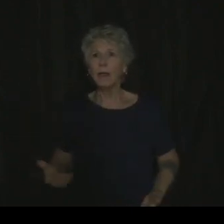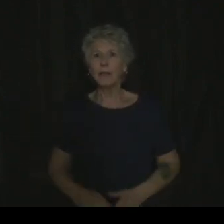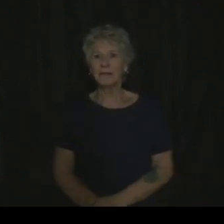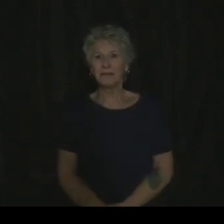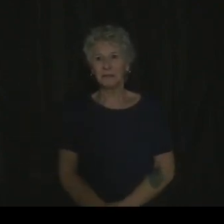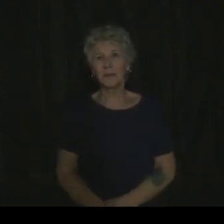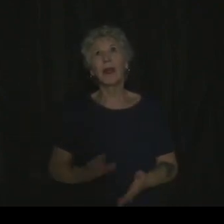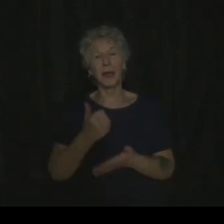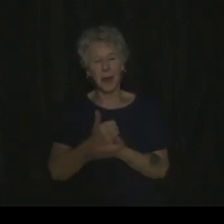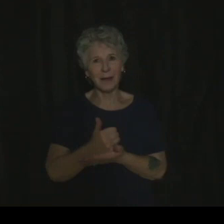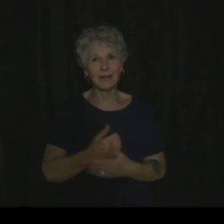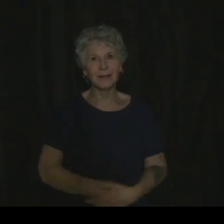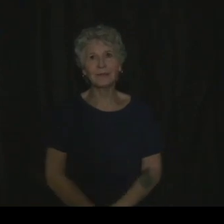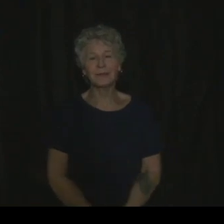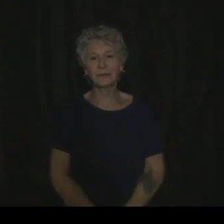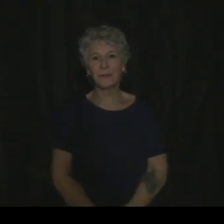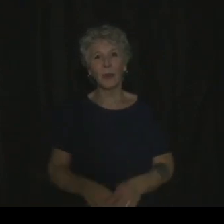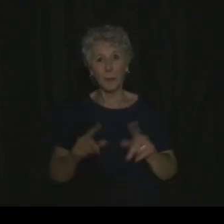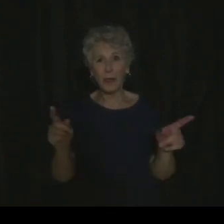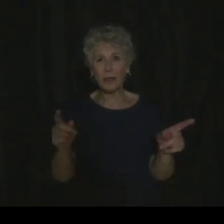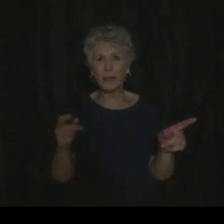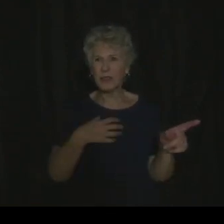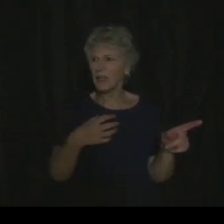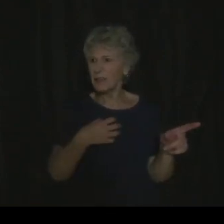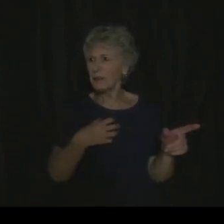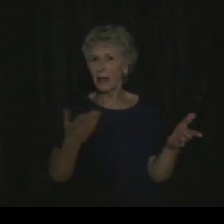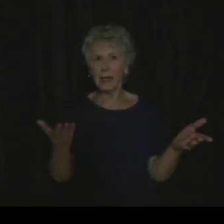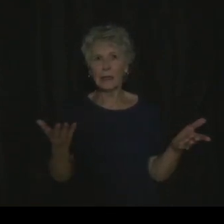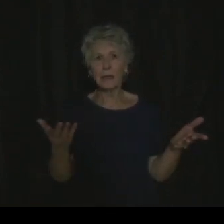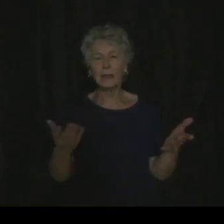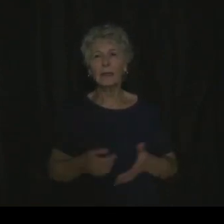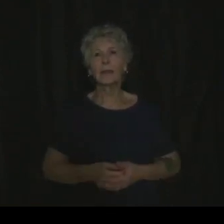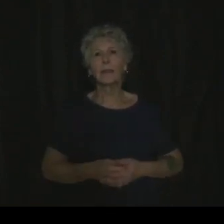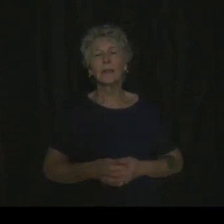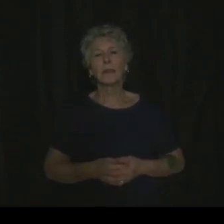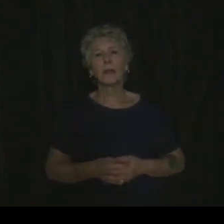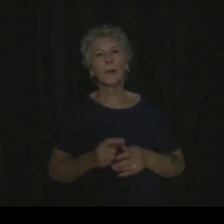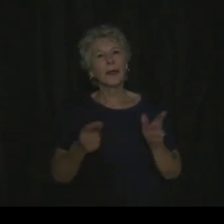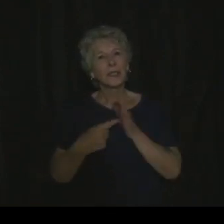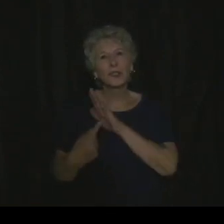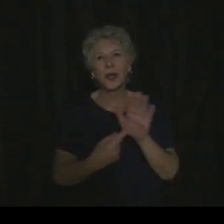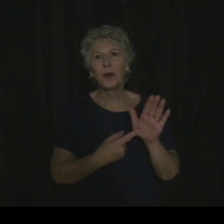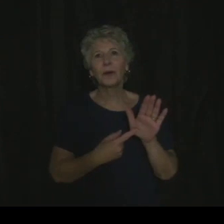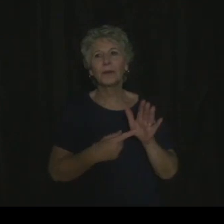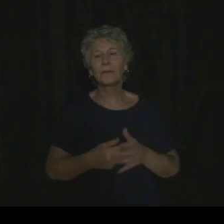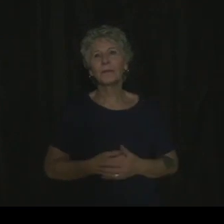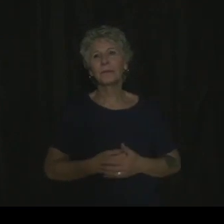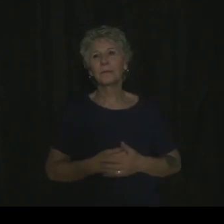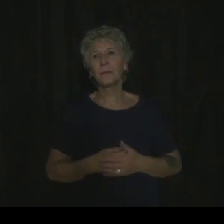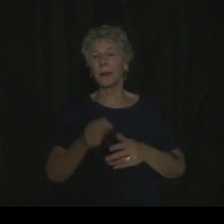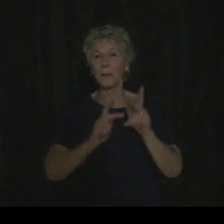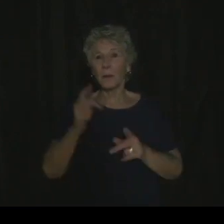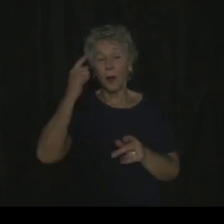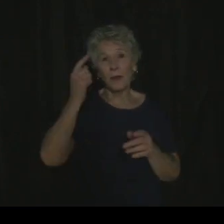Amen. Amen. But isn't that irritating? But what it shows is that people who think that